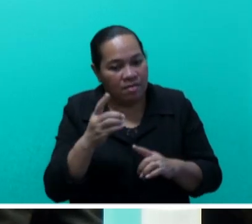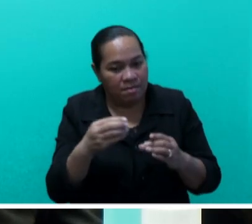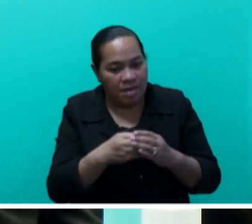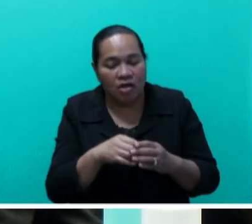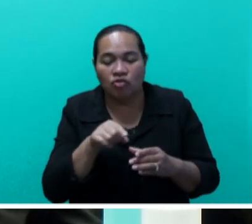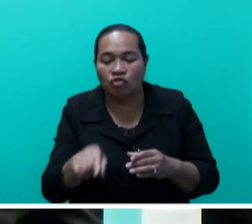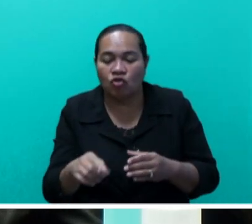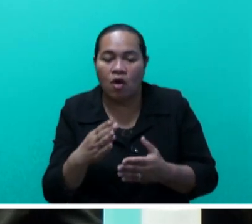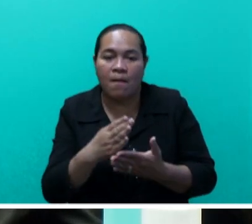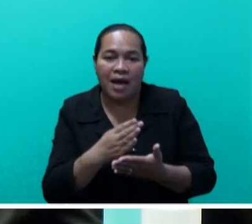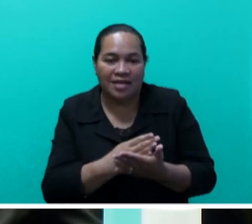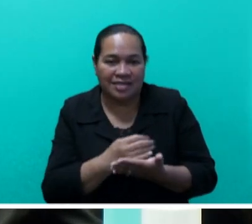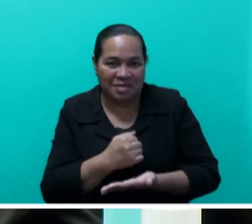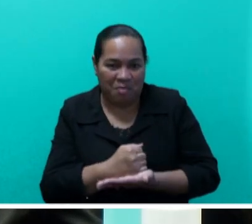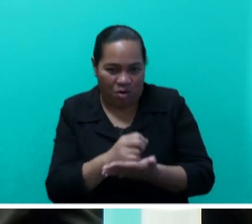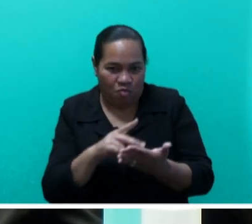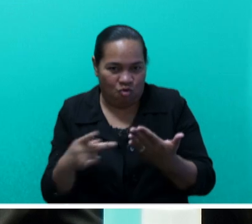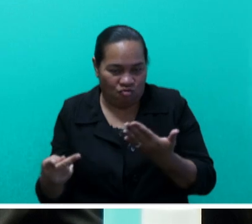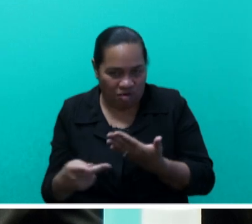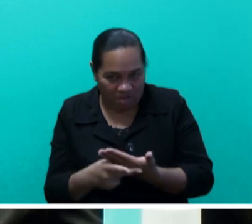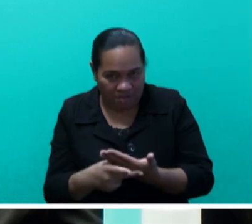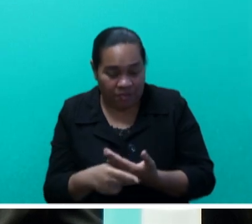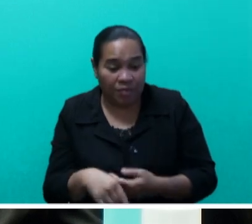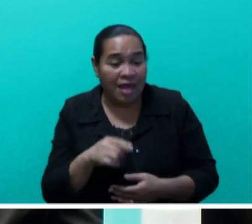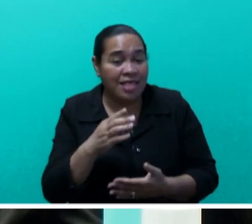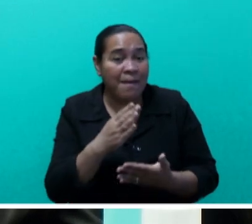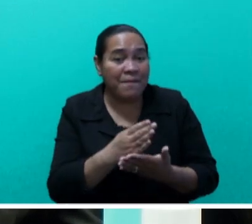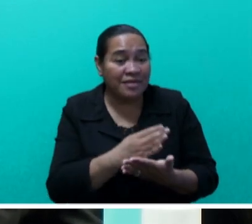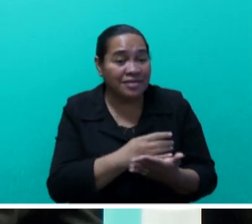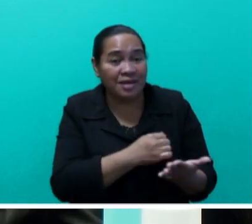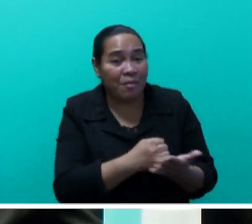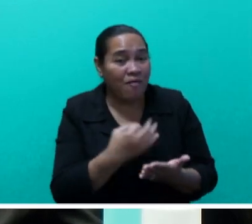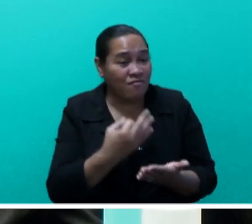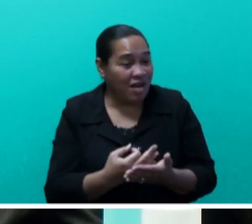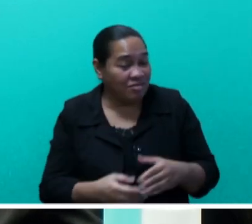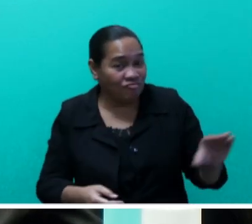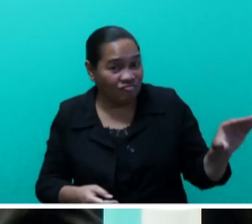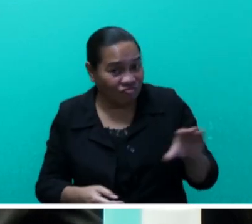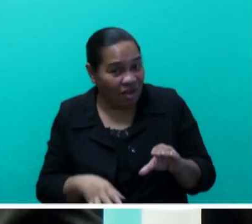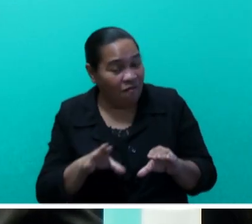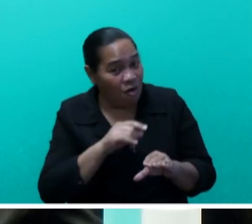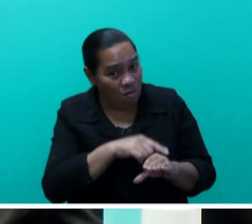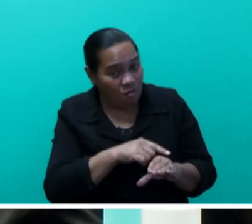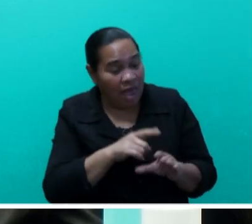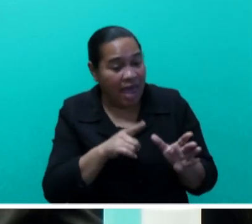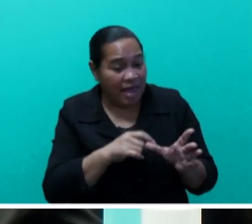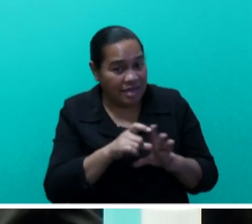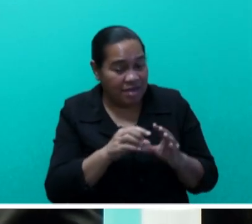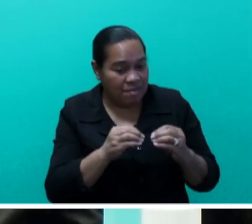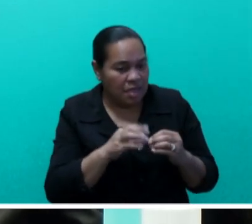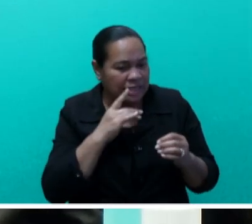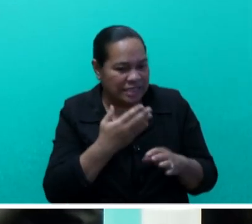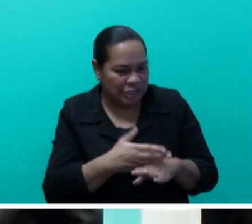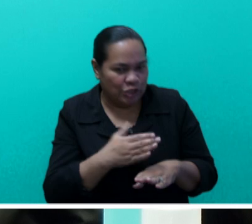program. Mr. Speaker, the budget support financing is a new modality for